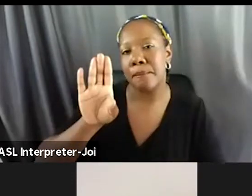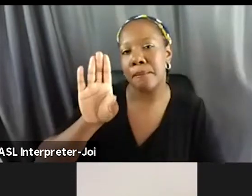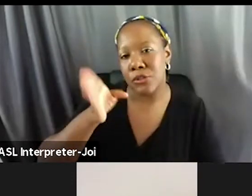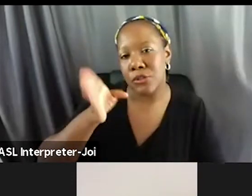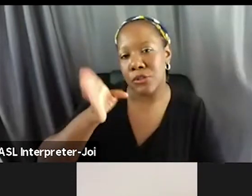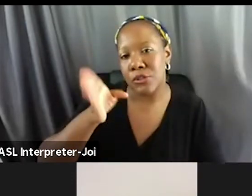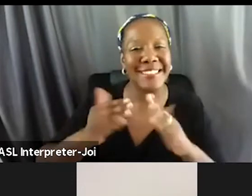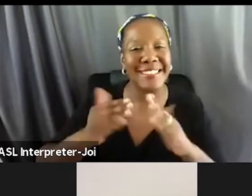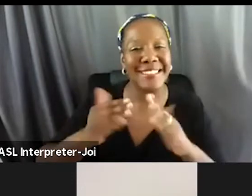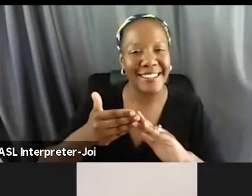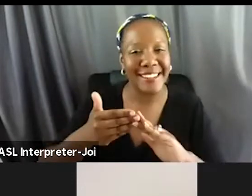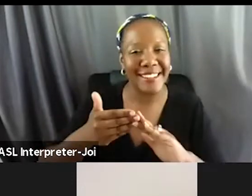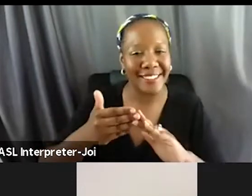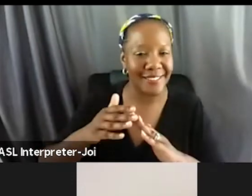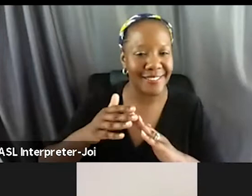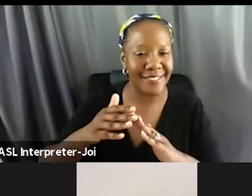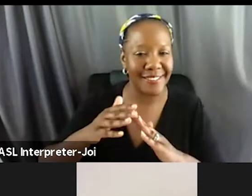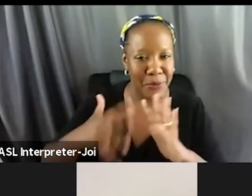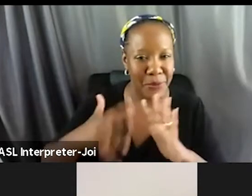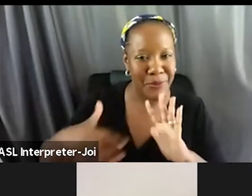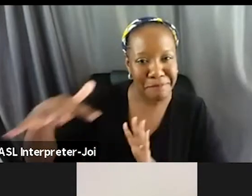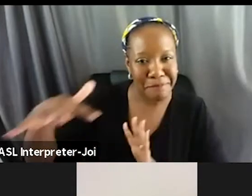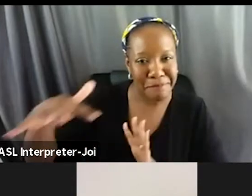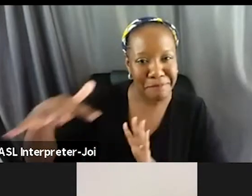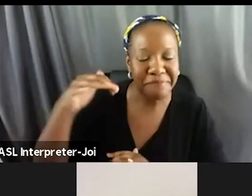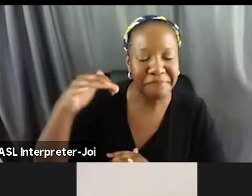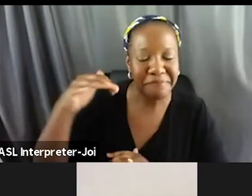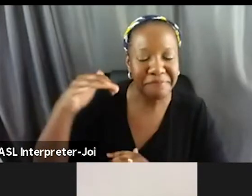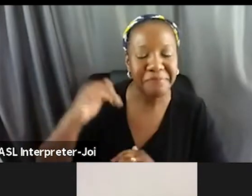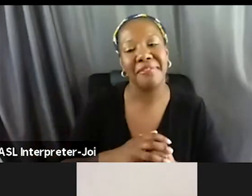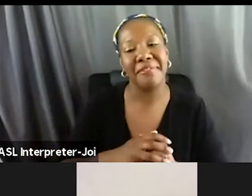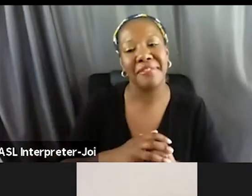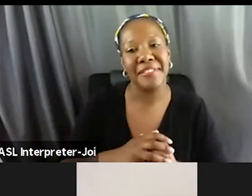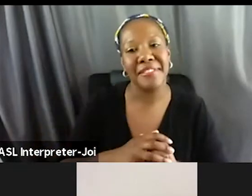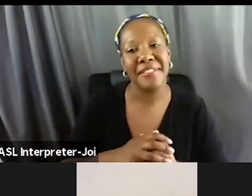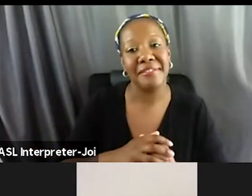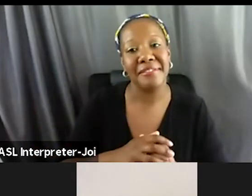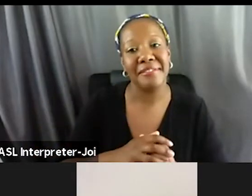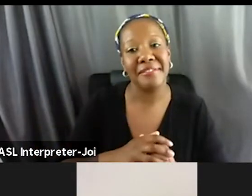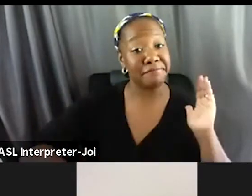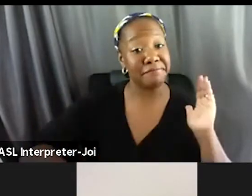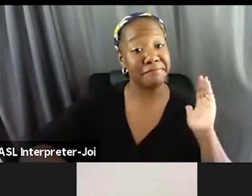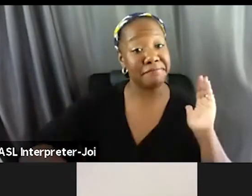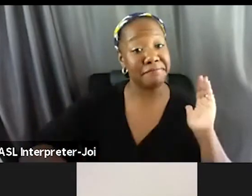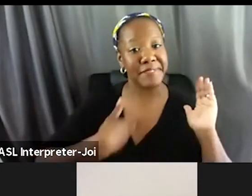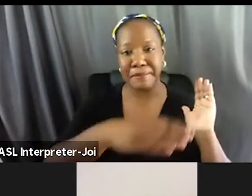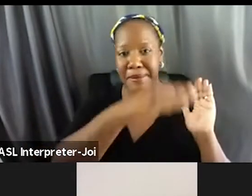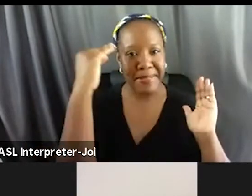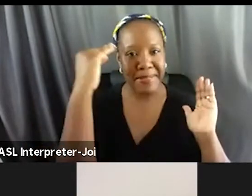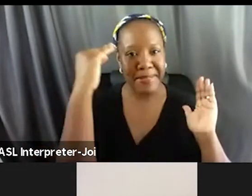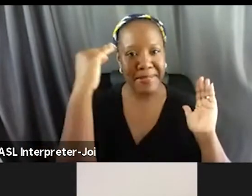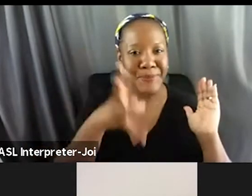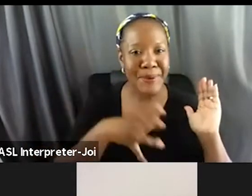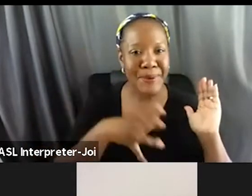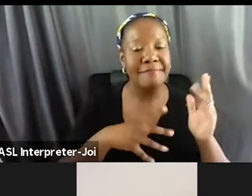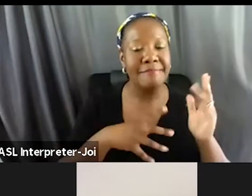And just would like to say that I am a Black woman. I am